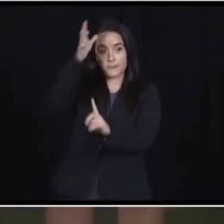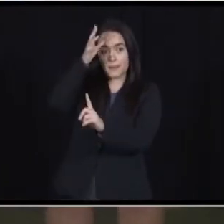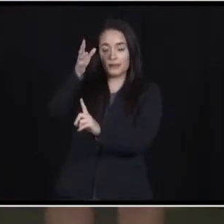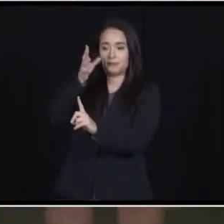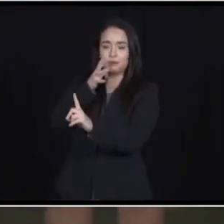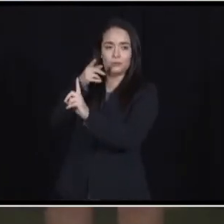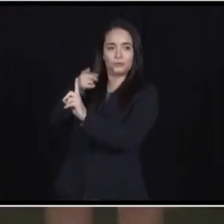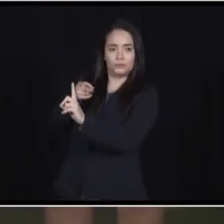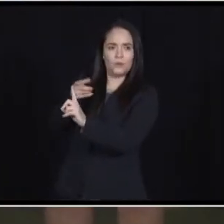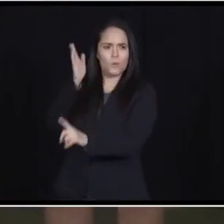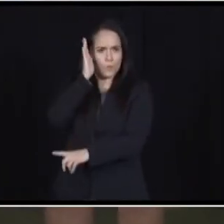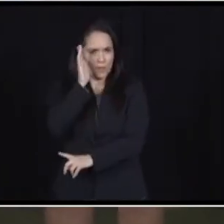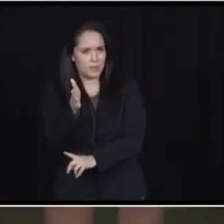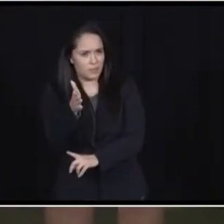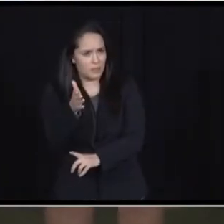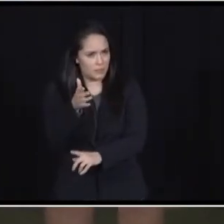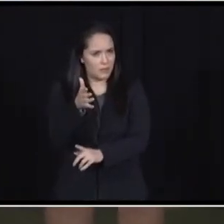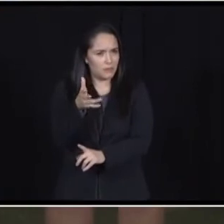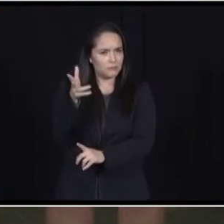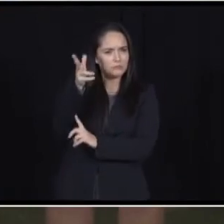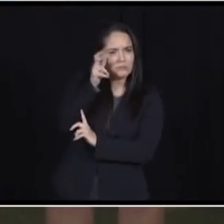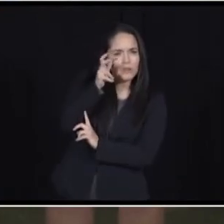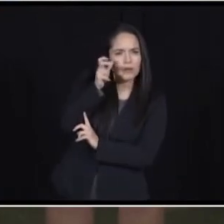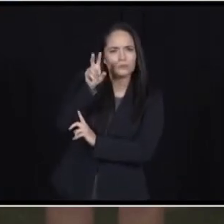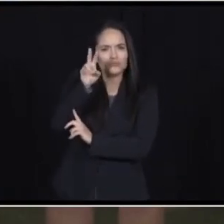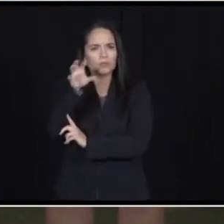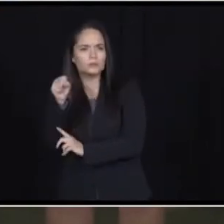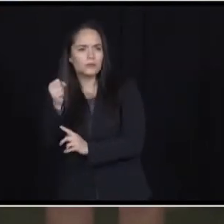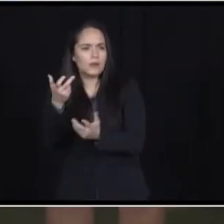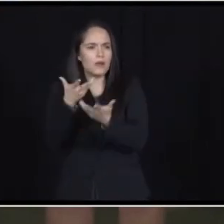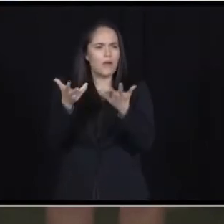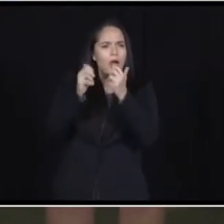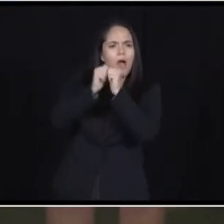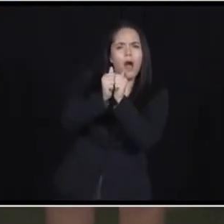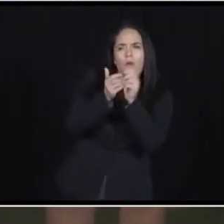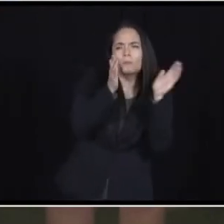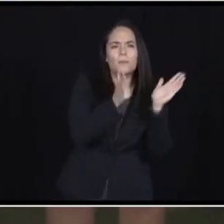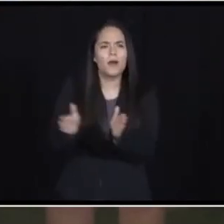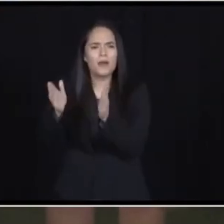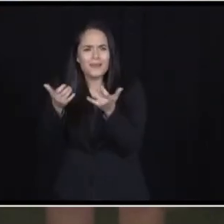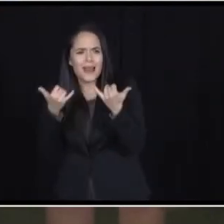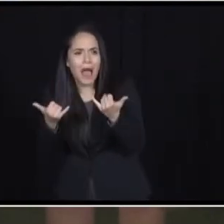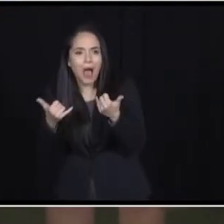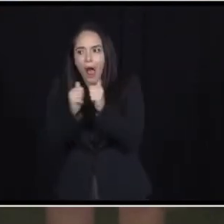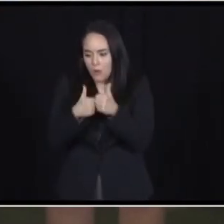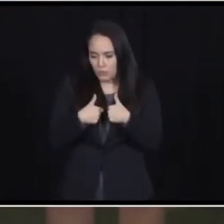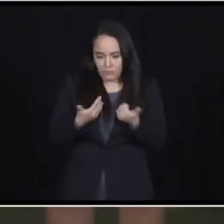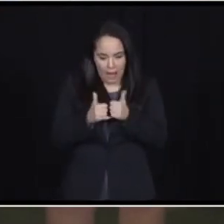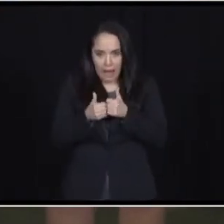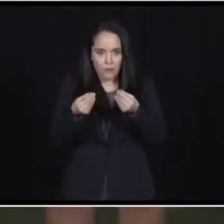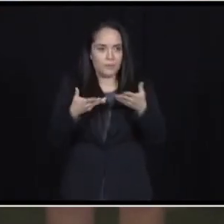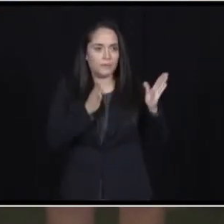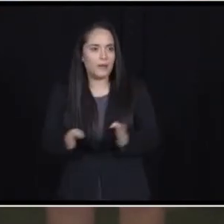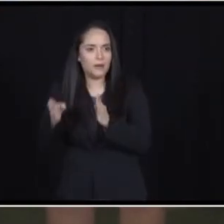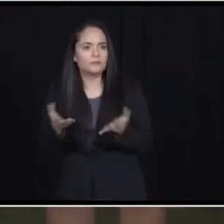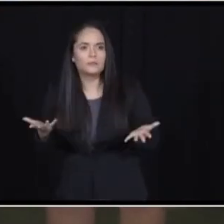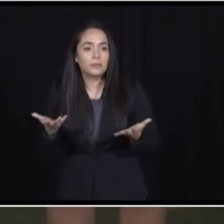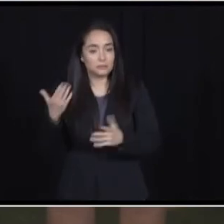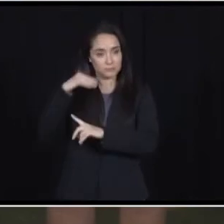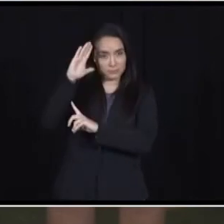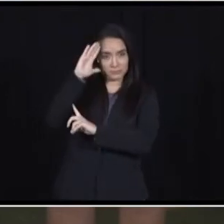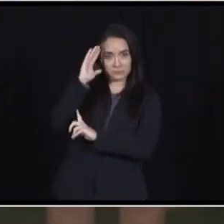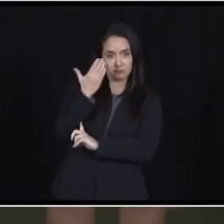prepare, what can you tell them as far as what they should be doing right now to prepare for what sounds like